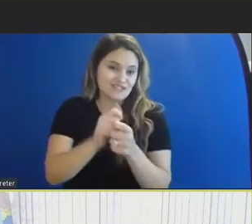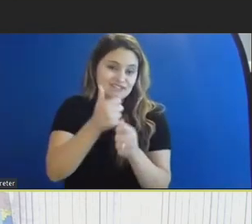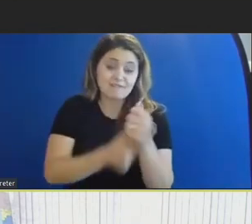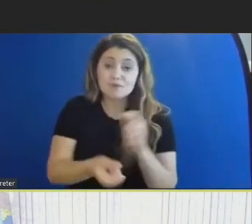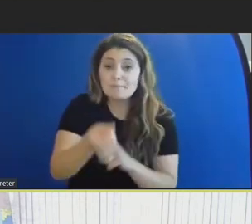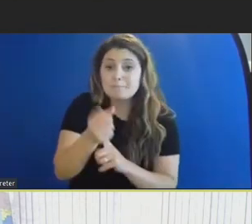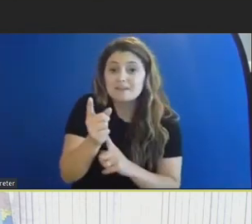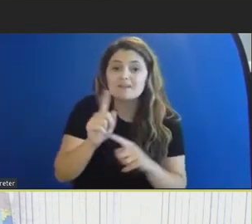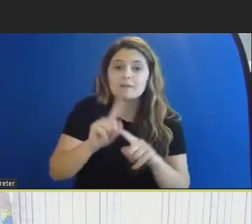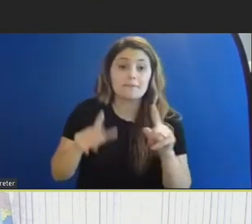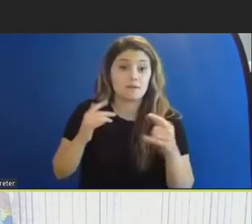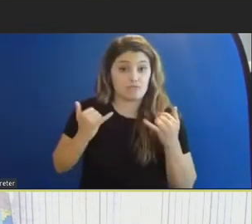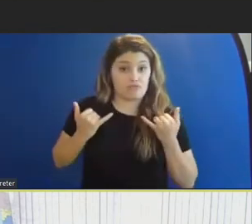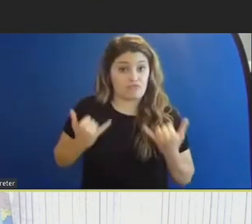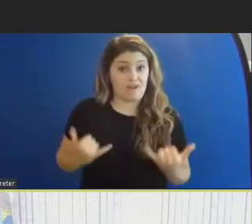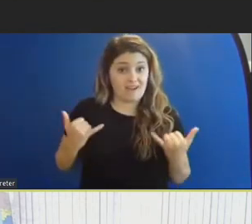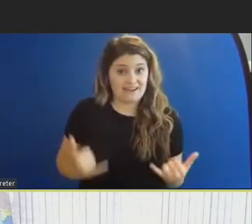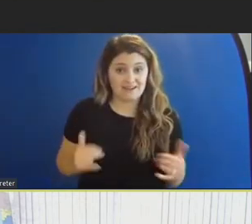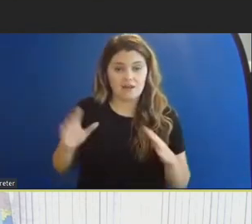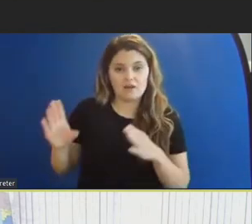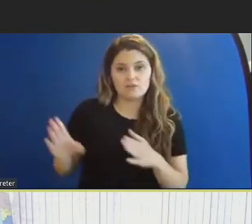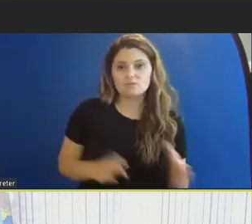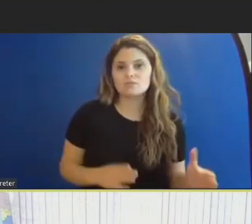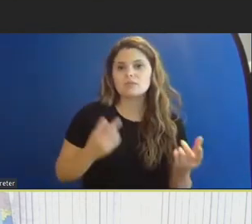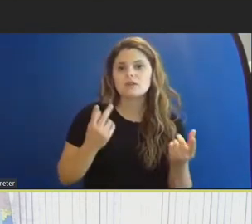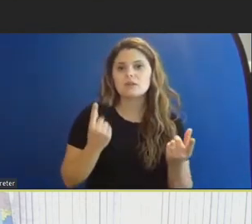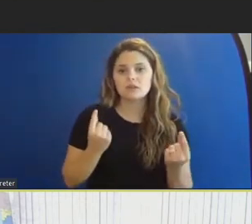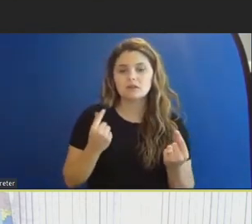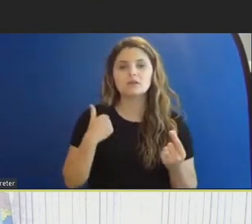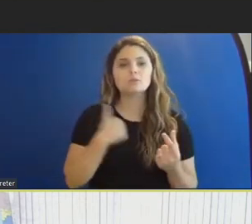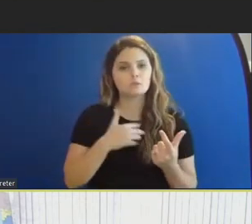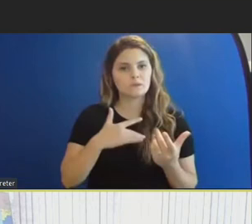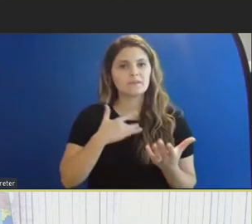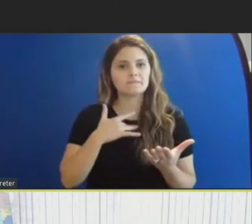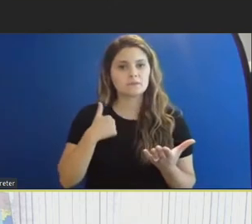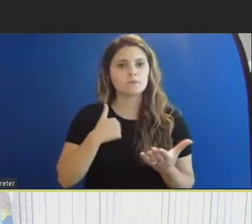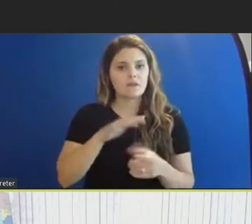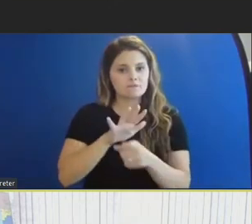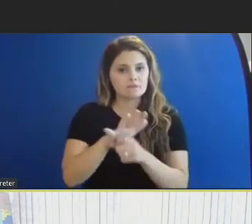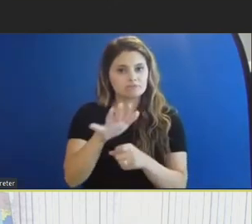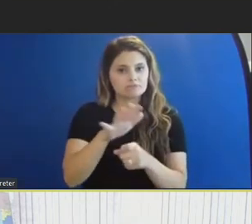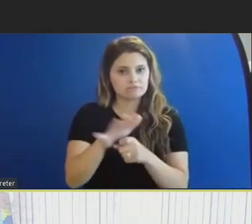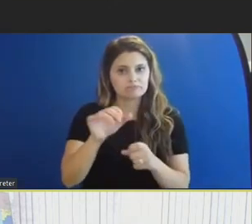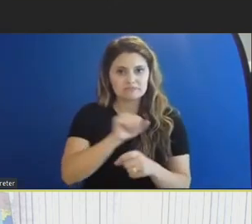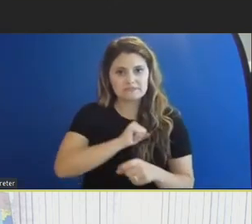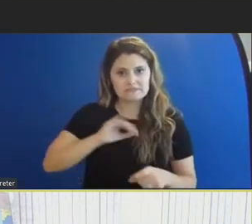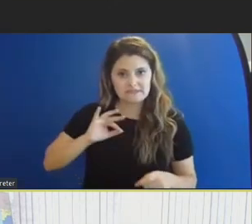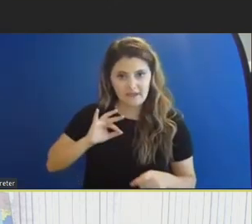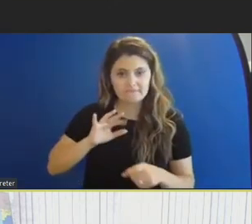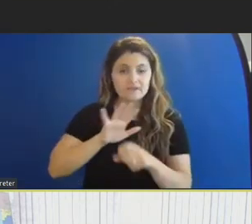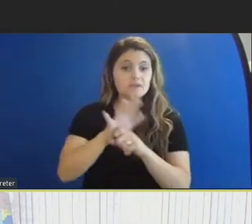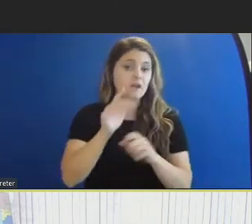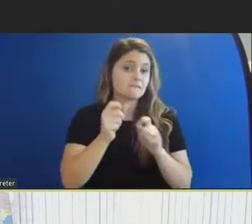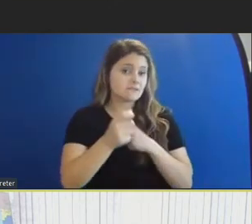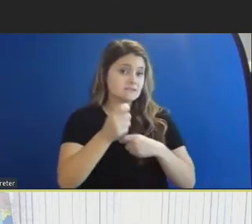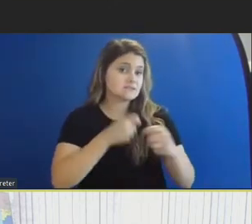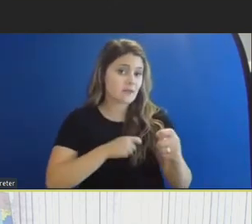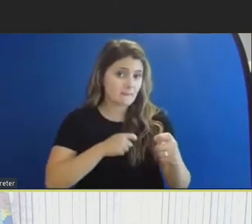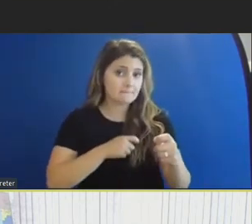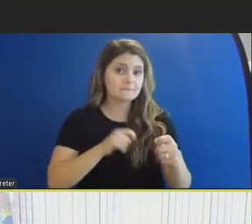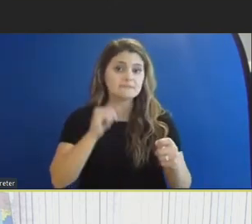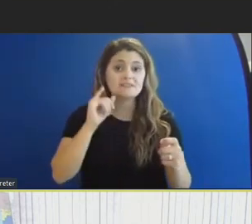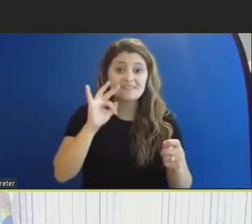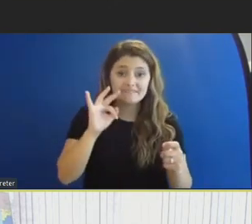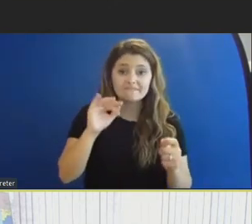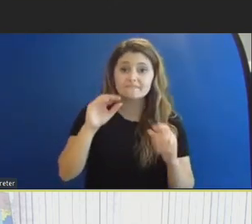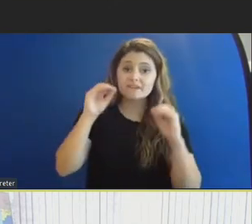plan right of this moment is that we feel like we have enough staff and enough substitutes that if a